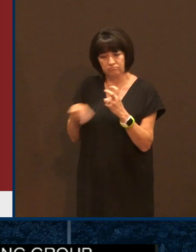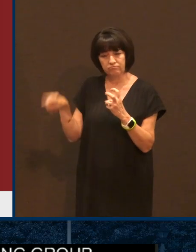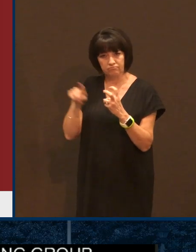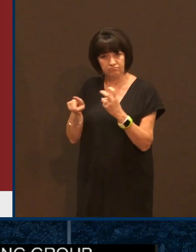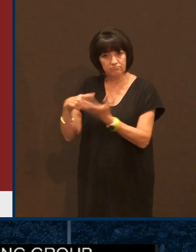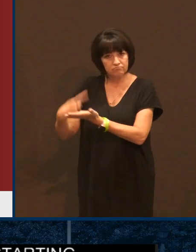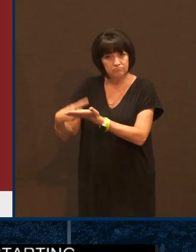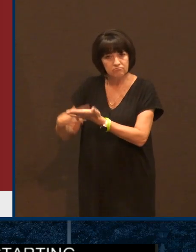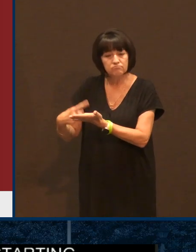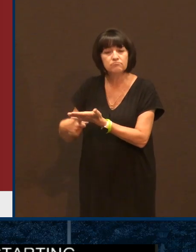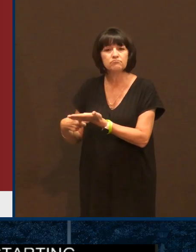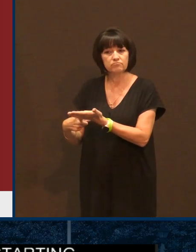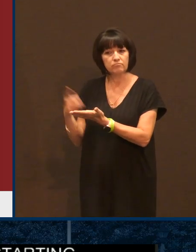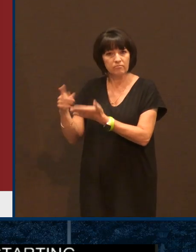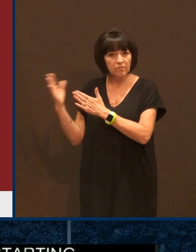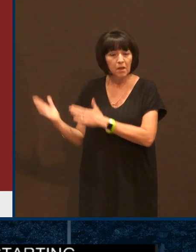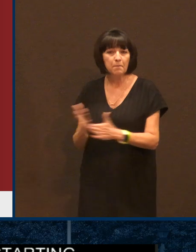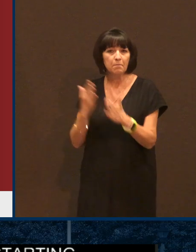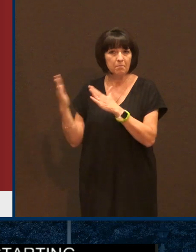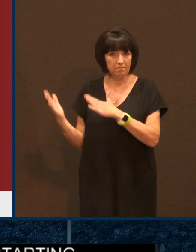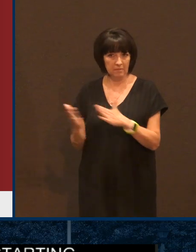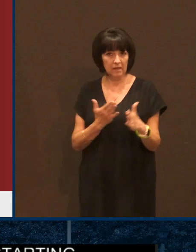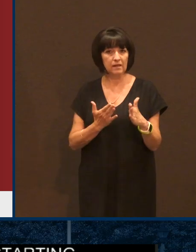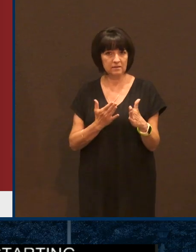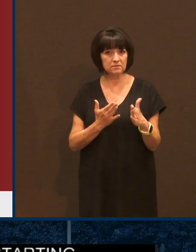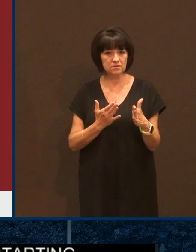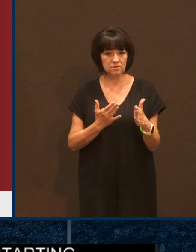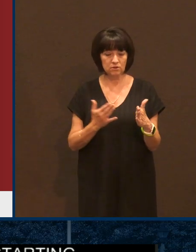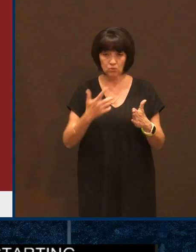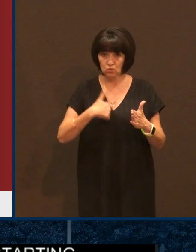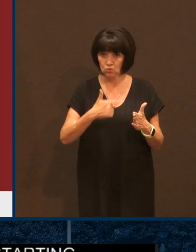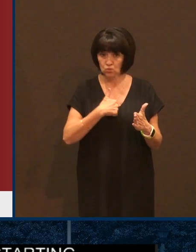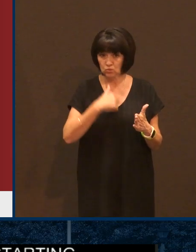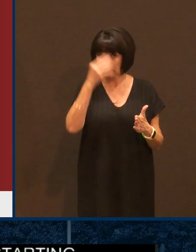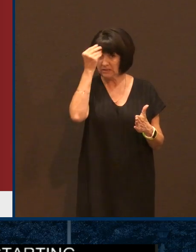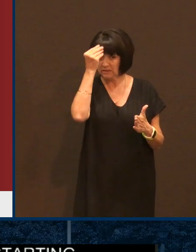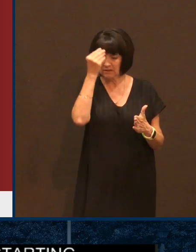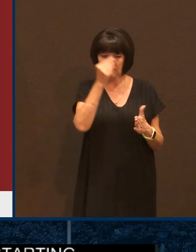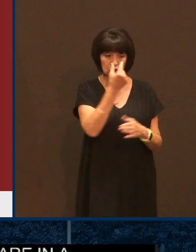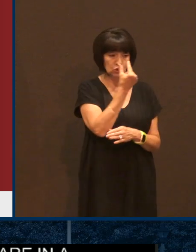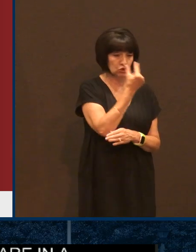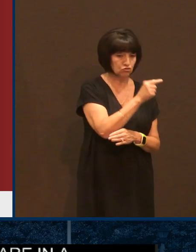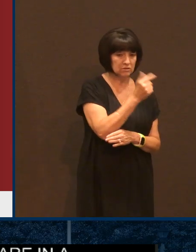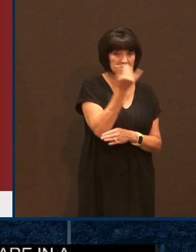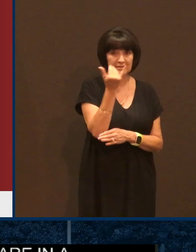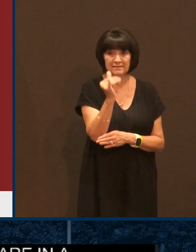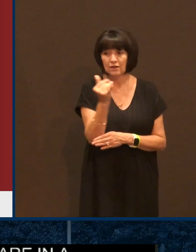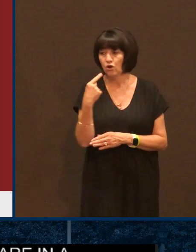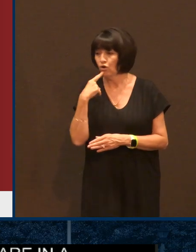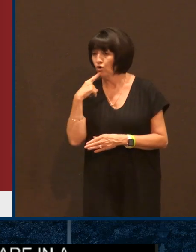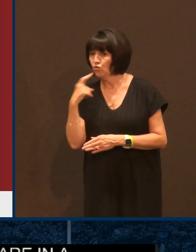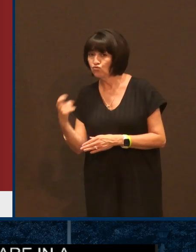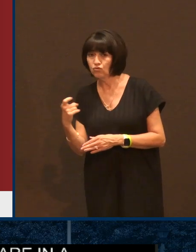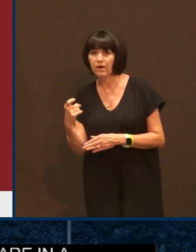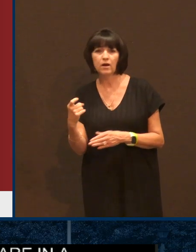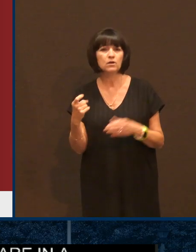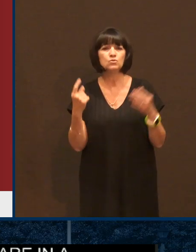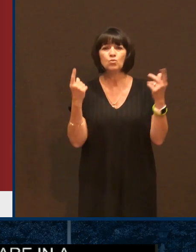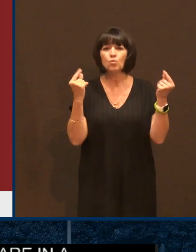green stage, which is the best of conditions in terms of the percent positive of people